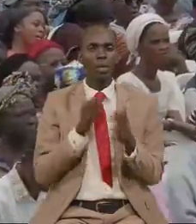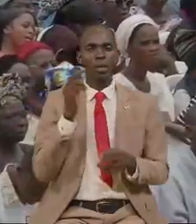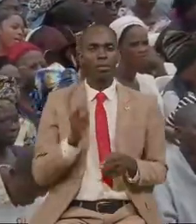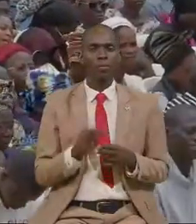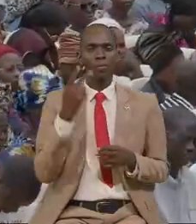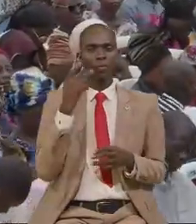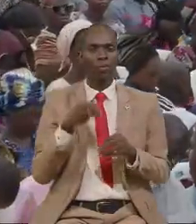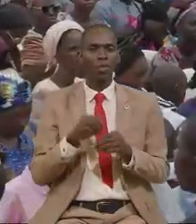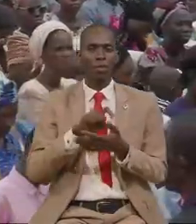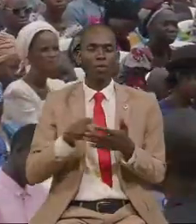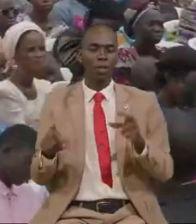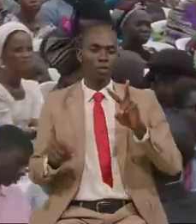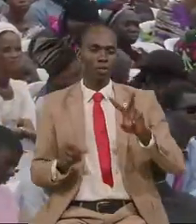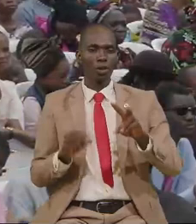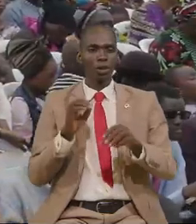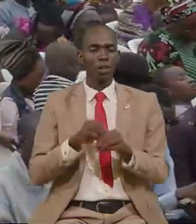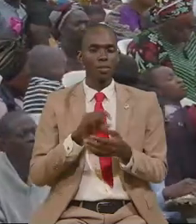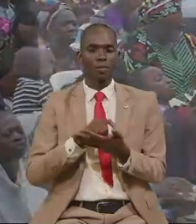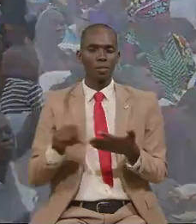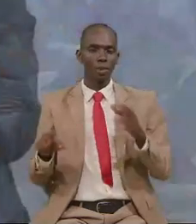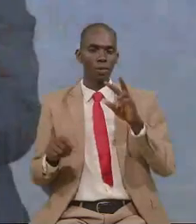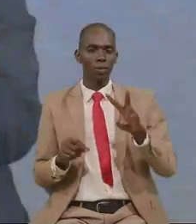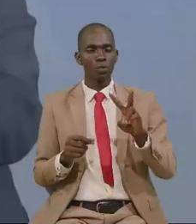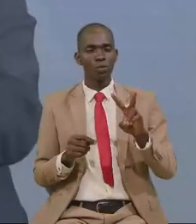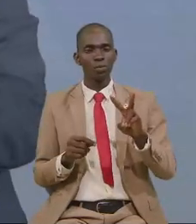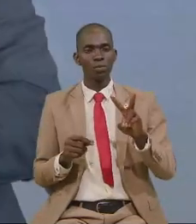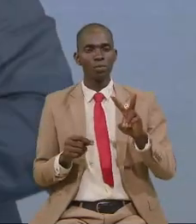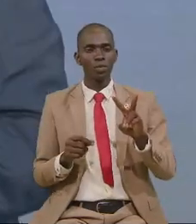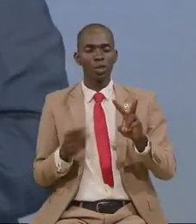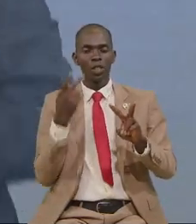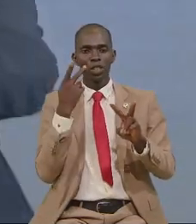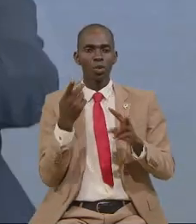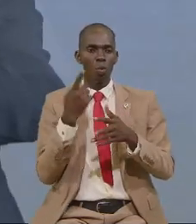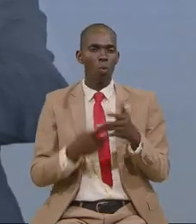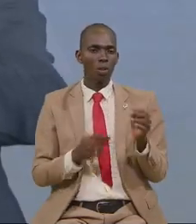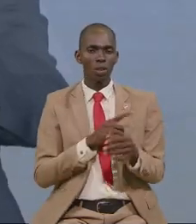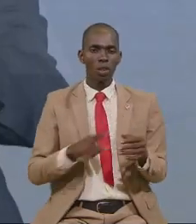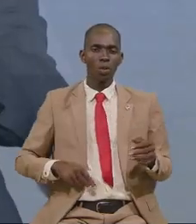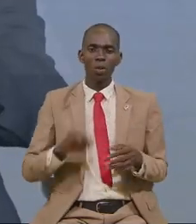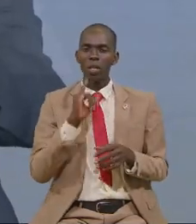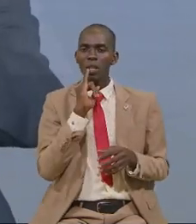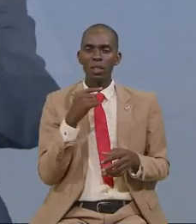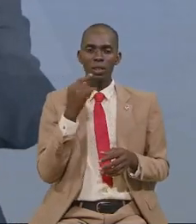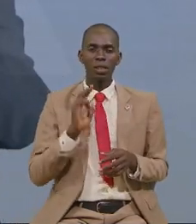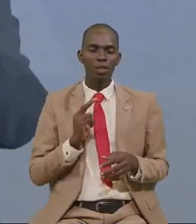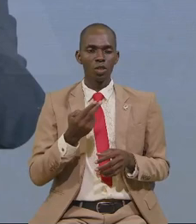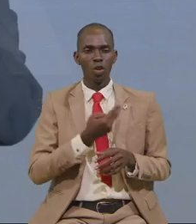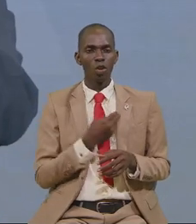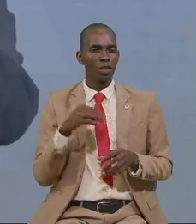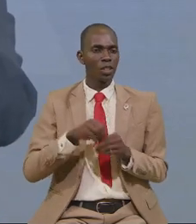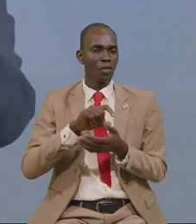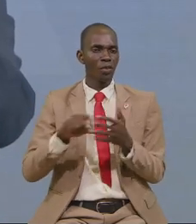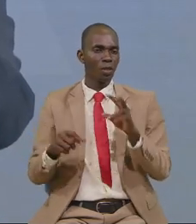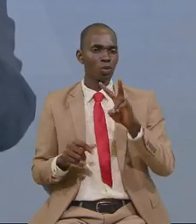2 there. In verse 2 there, look at what the Lord is telling us. In verse 2 it says, and